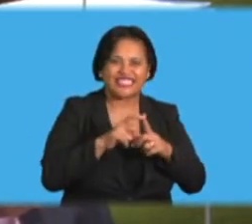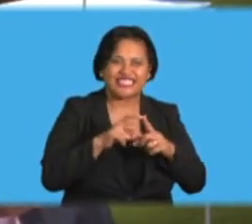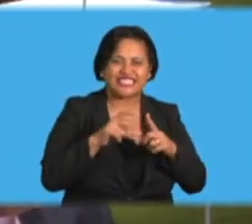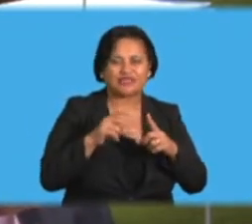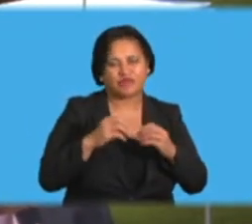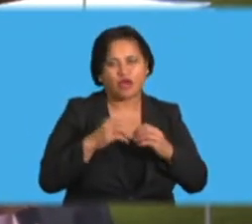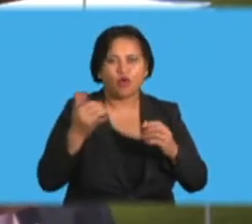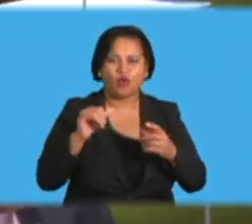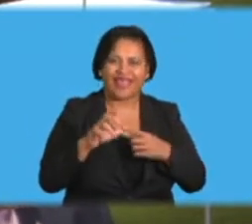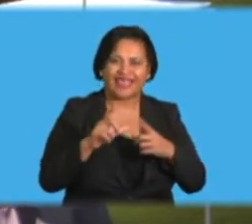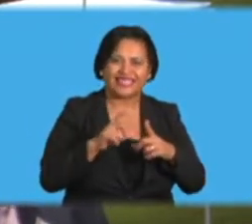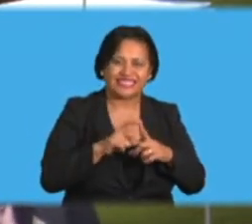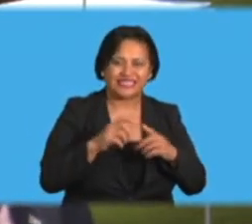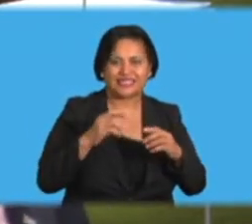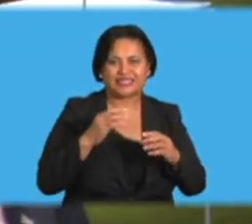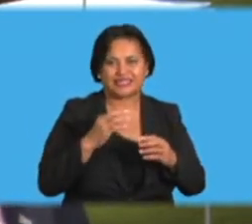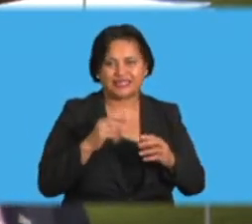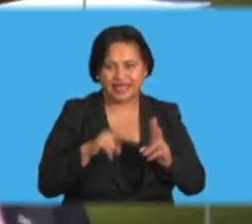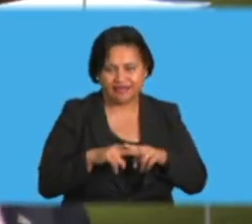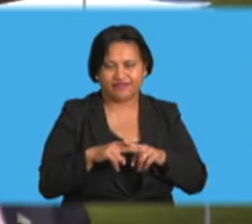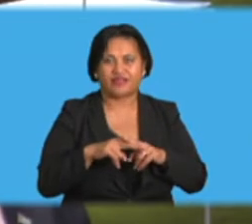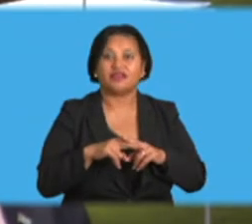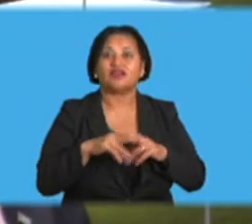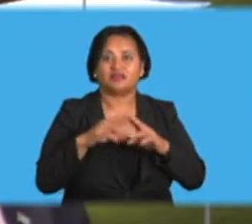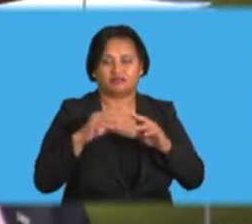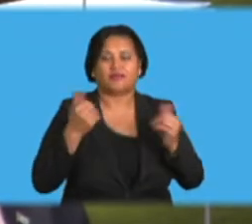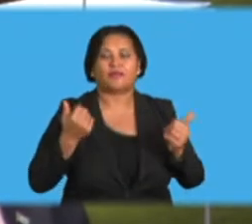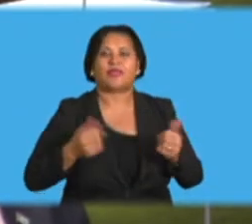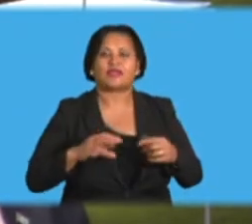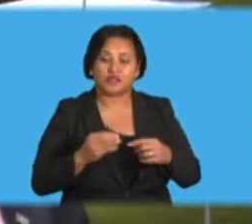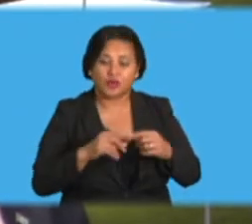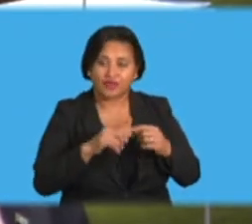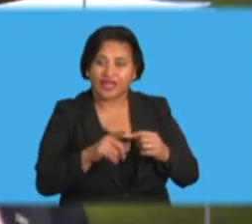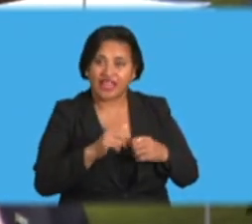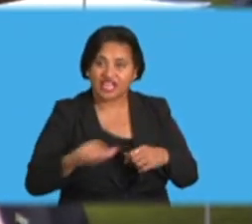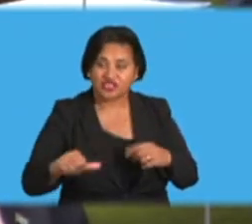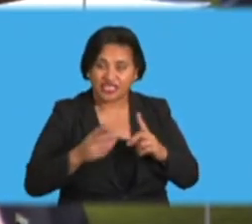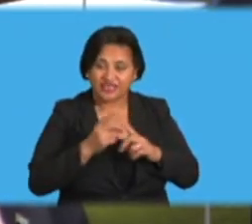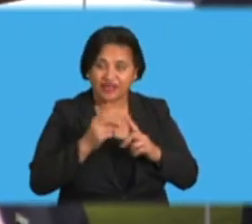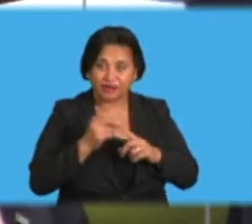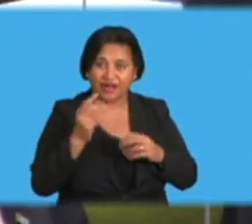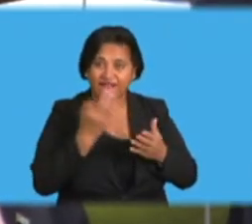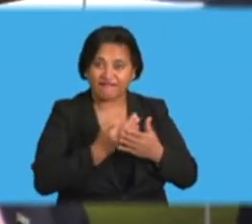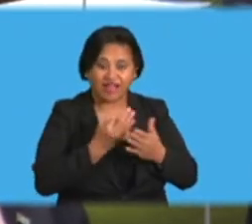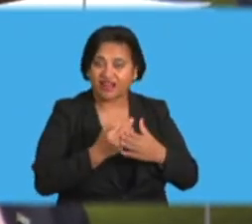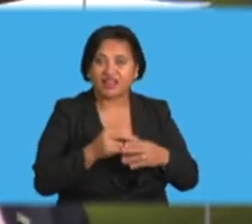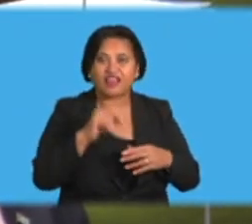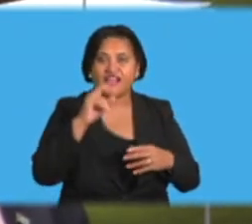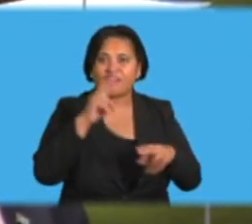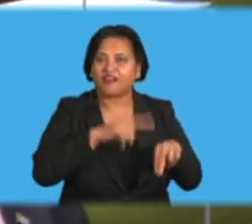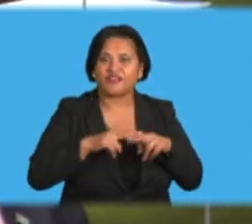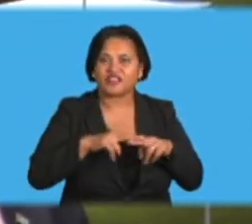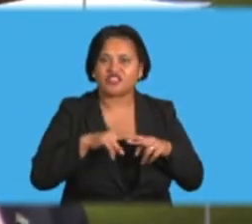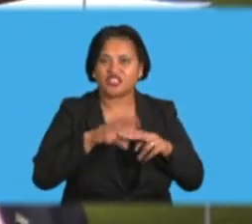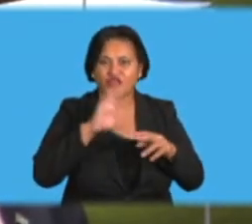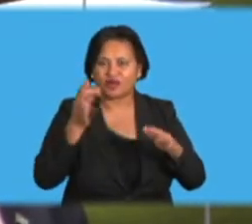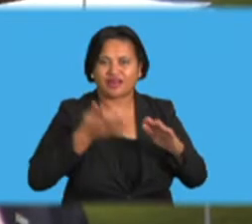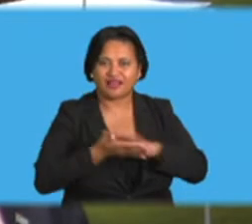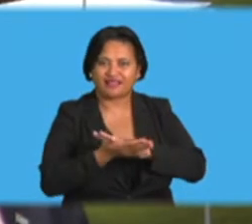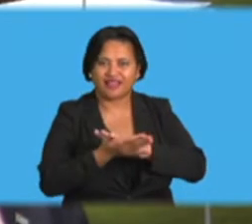The Asian Development Fund grant funding, Madam Speaker, which is something that Fiji actually does not qualify for. Fiji is a borrower under the